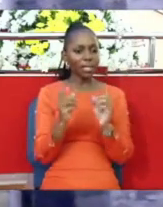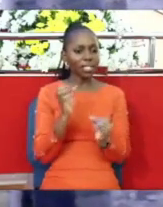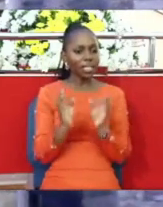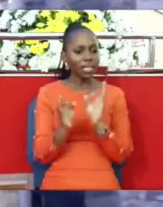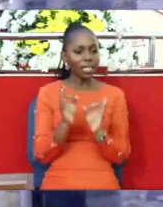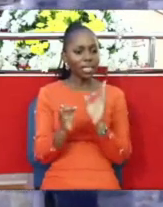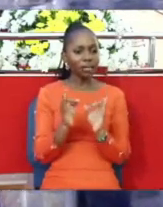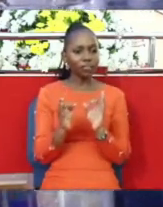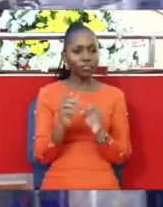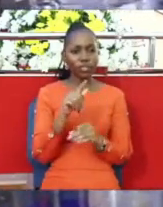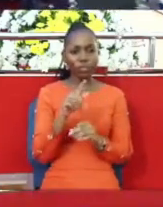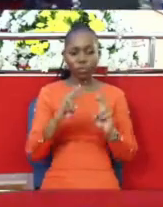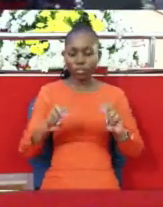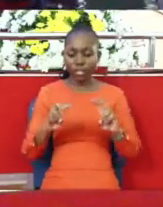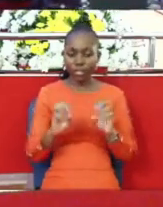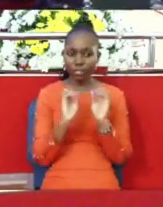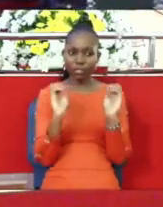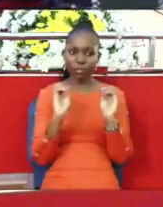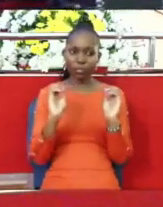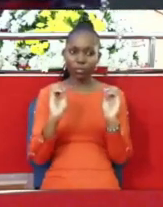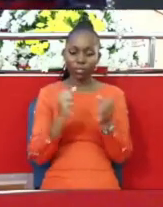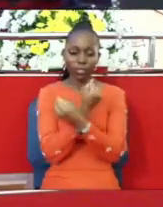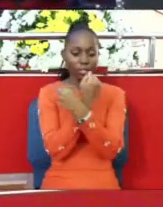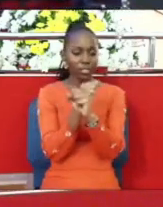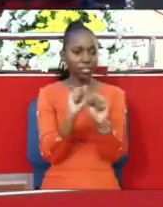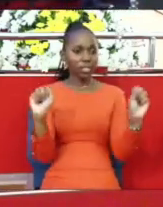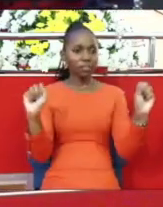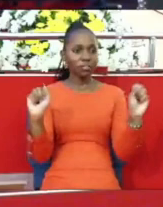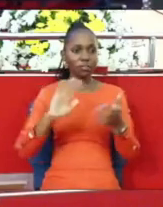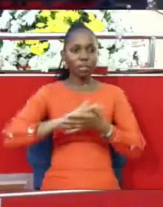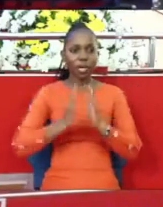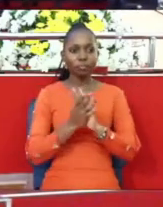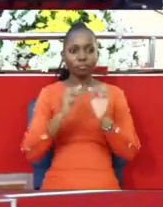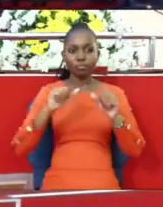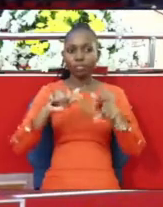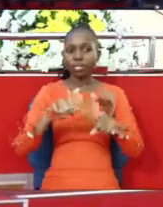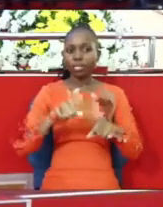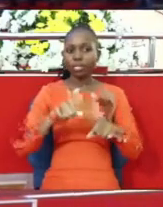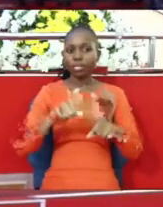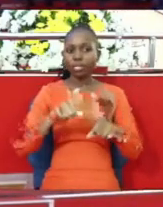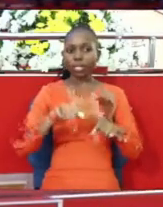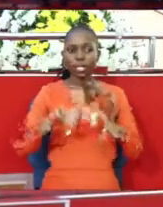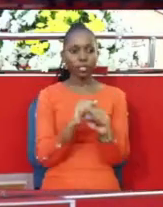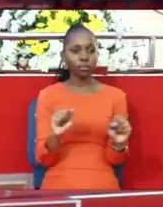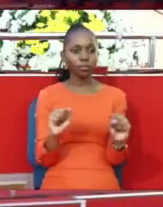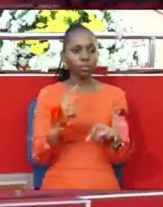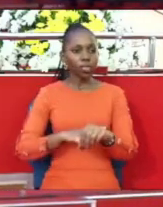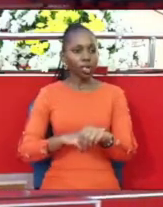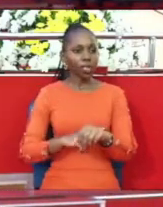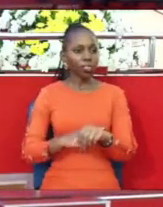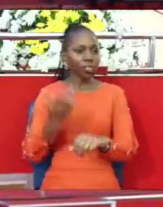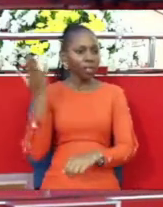safety. Hauna usalama. When Muzungus came here, wakati wazungu walipokuja huko, and that's why I'm saying